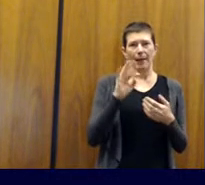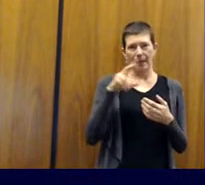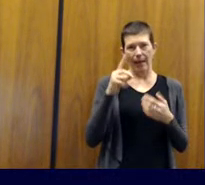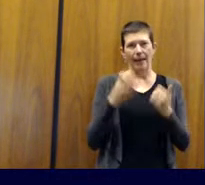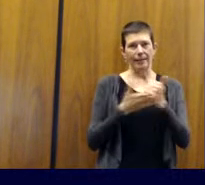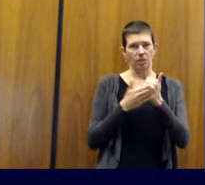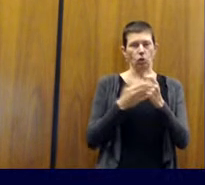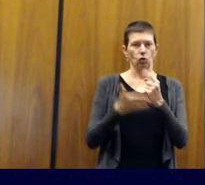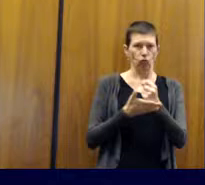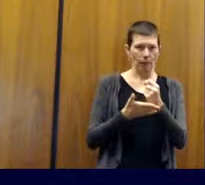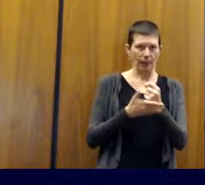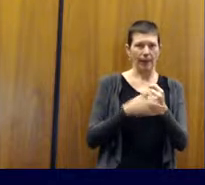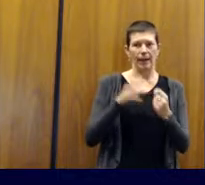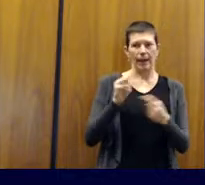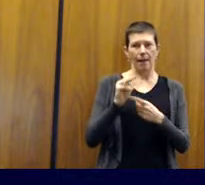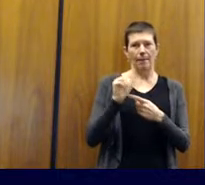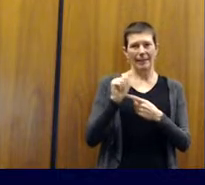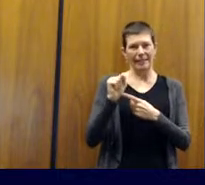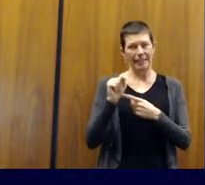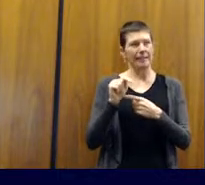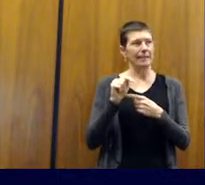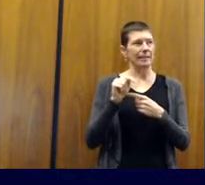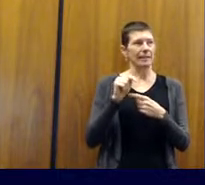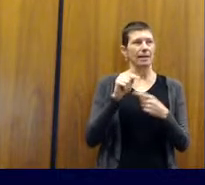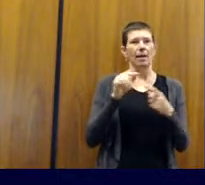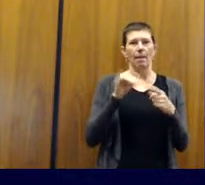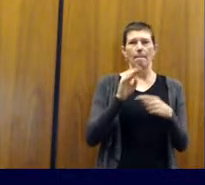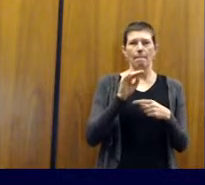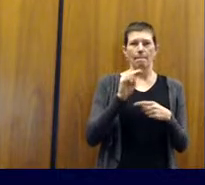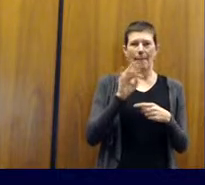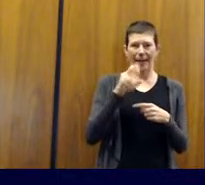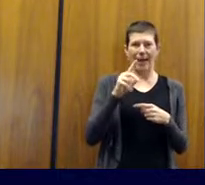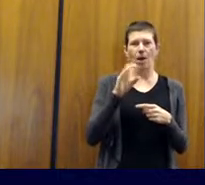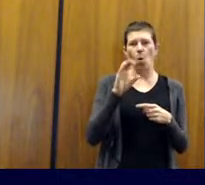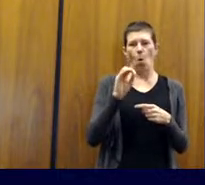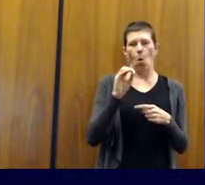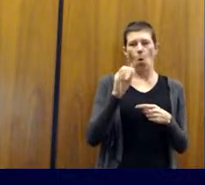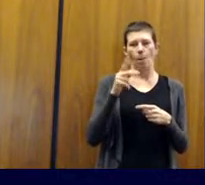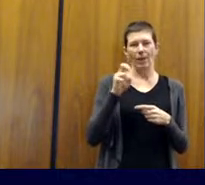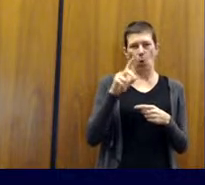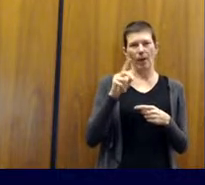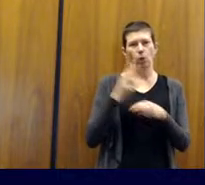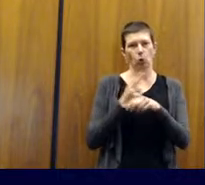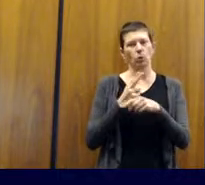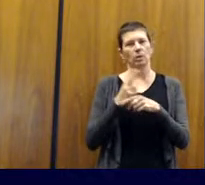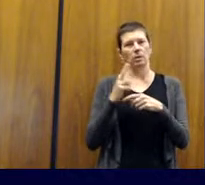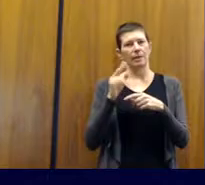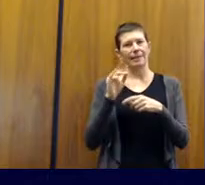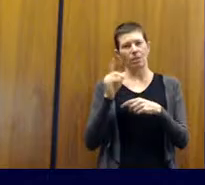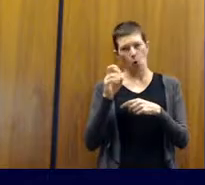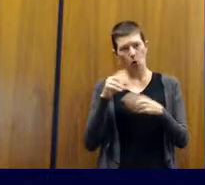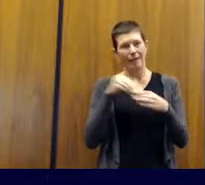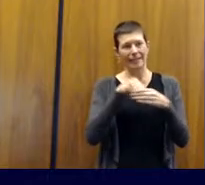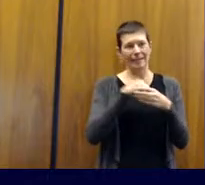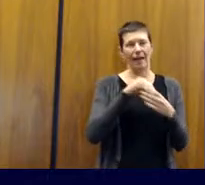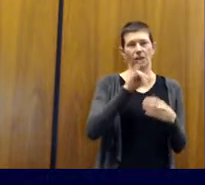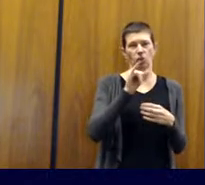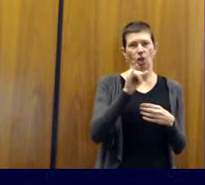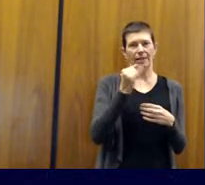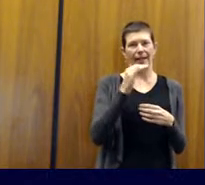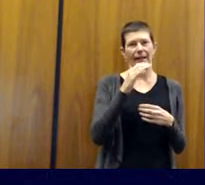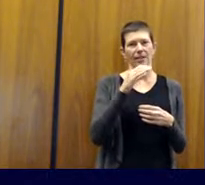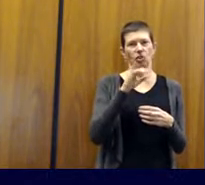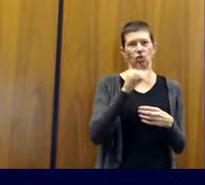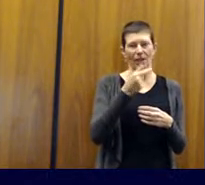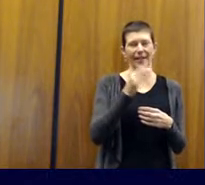assisted treatment, MAT, medicated opioid use disorder, MOUD, inside the Genesee County Jail. The cost